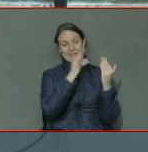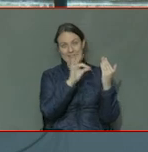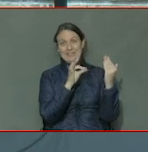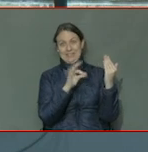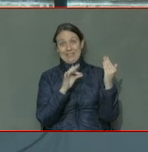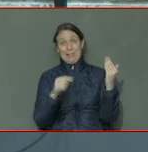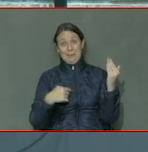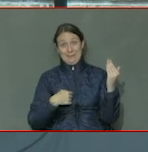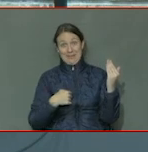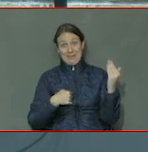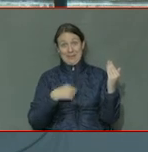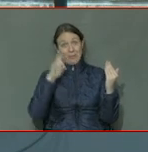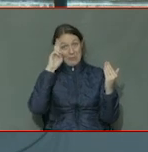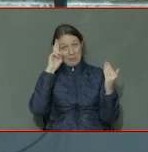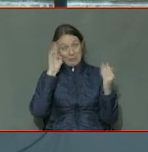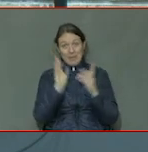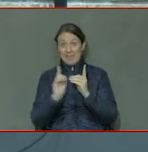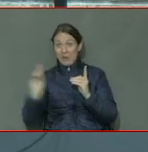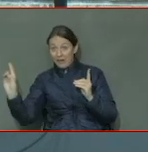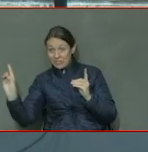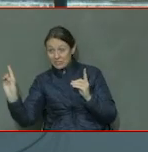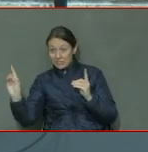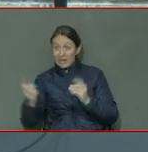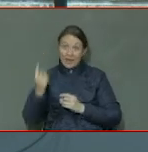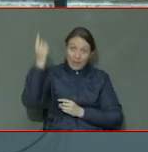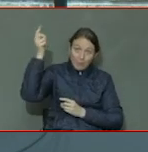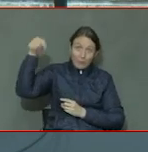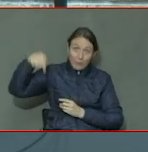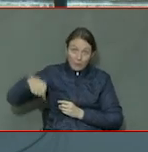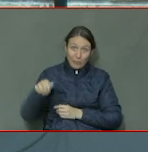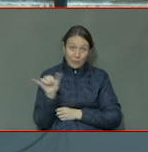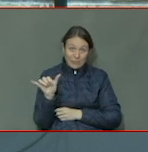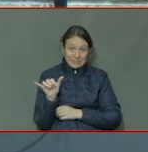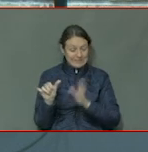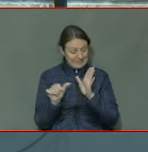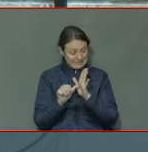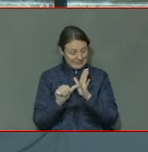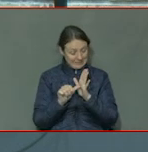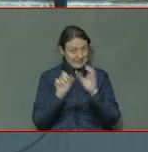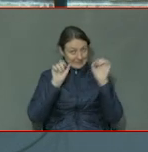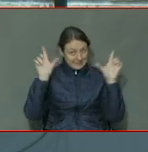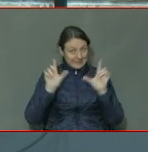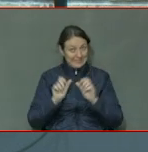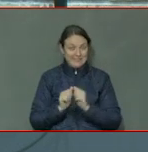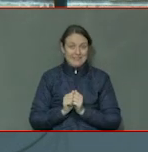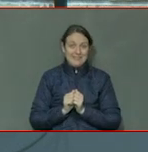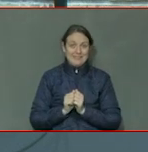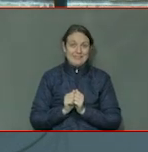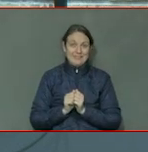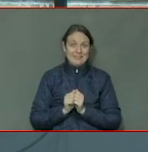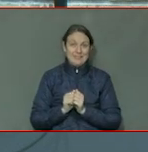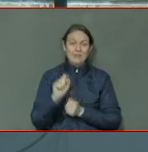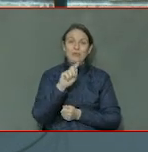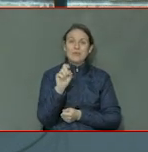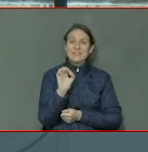remember direction, direction, direction. So when I tell you what's wrong with